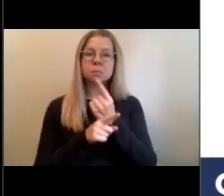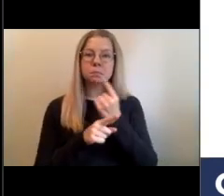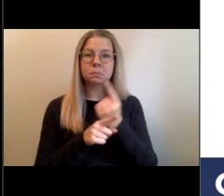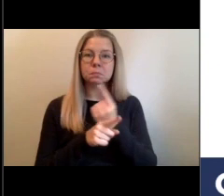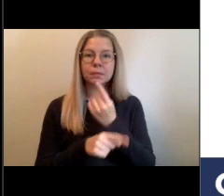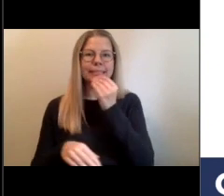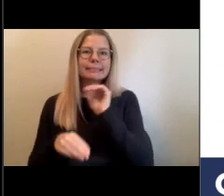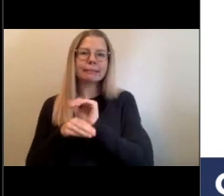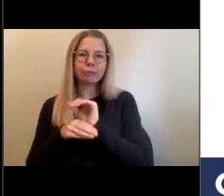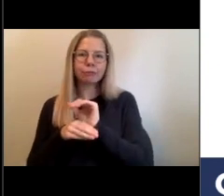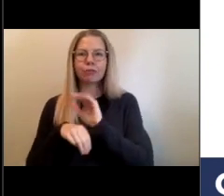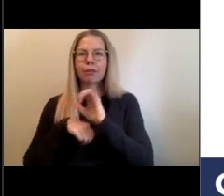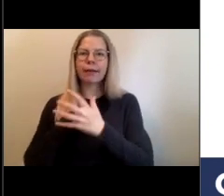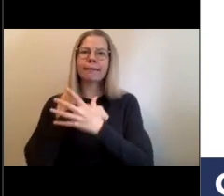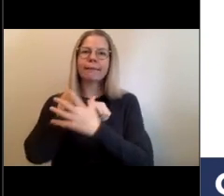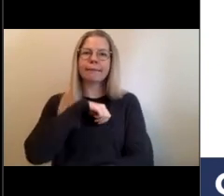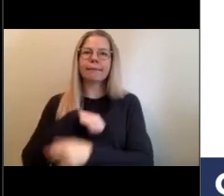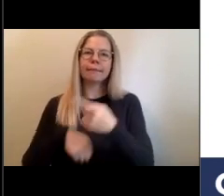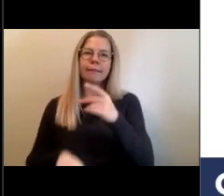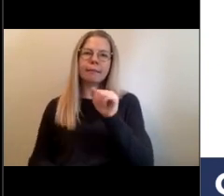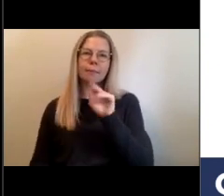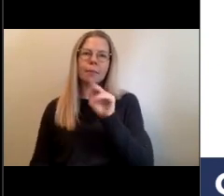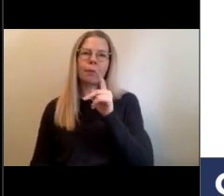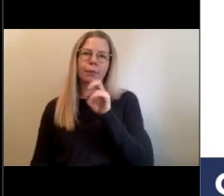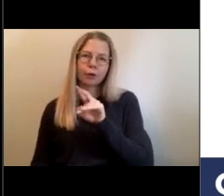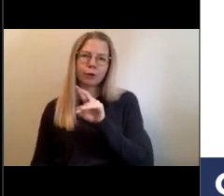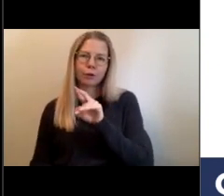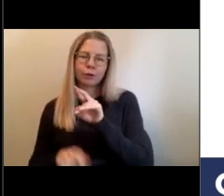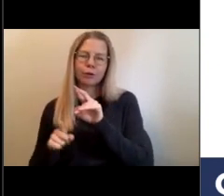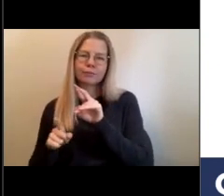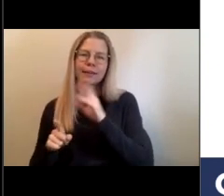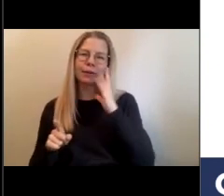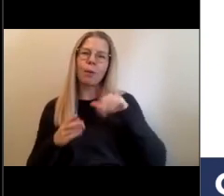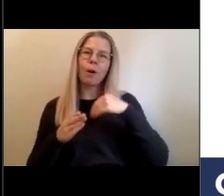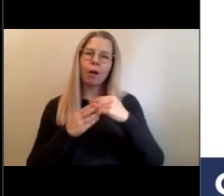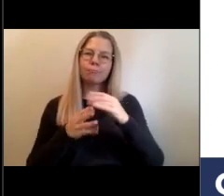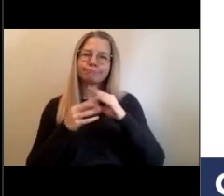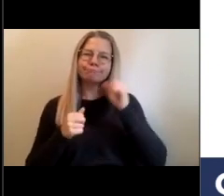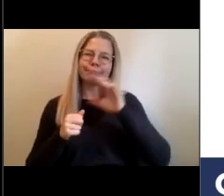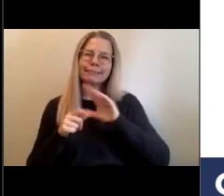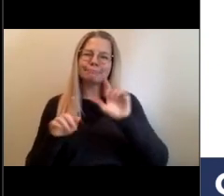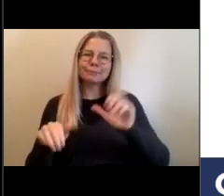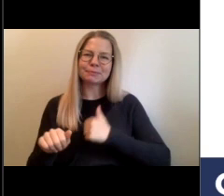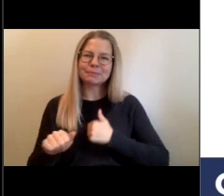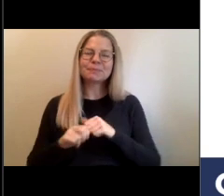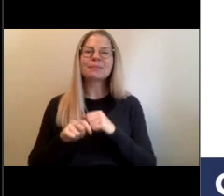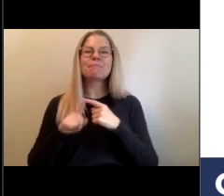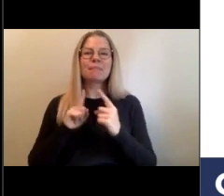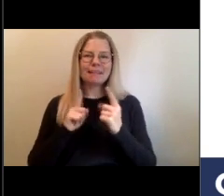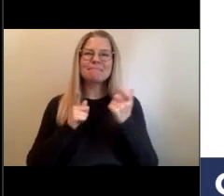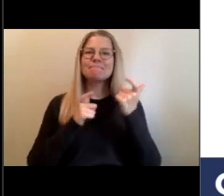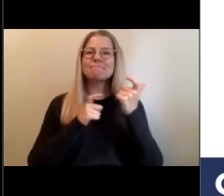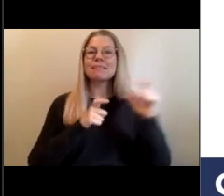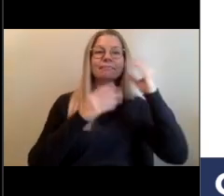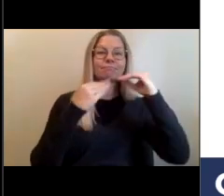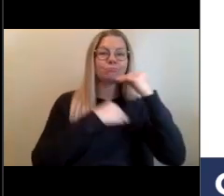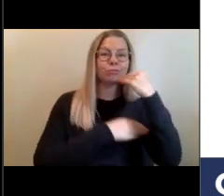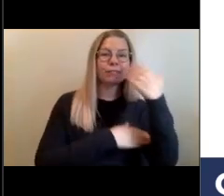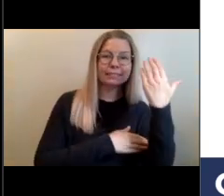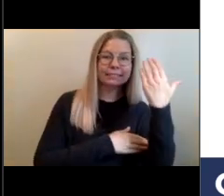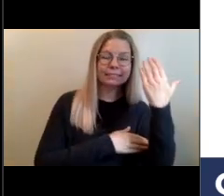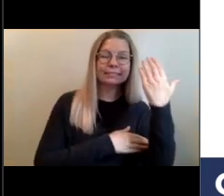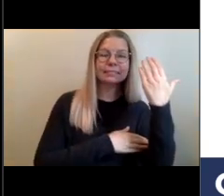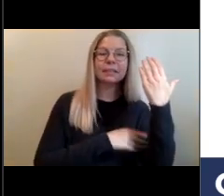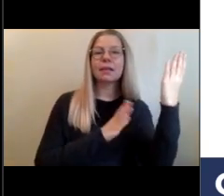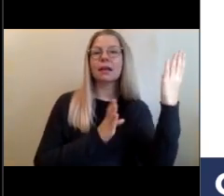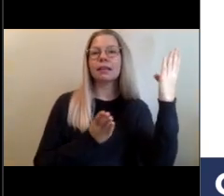pauper. And forgive the gender bias there. Big meal to start your day, and then progressively smaller meals as you